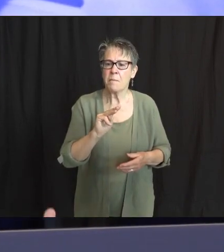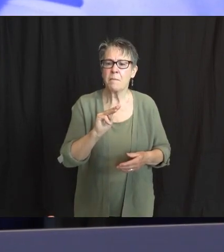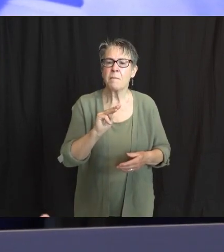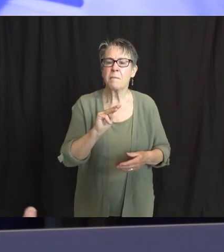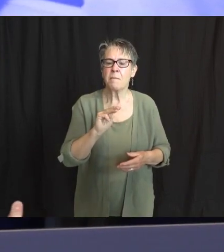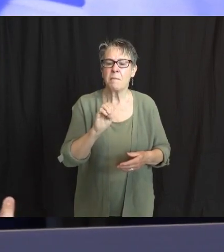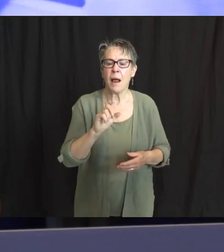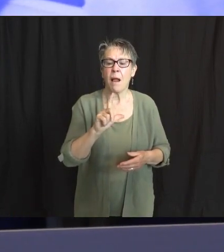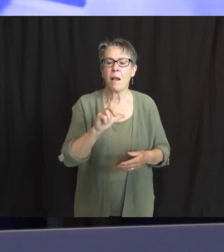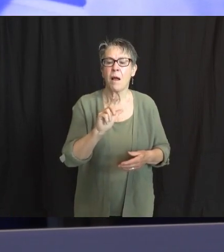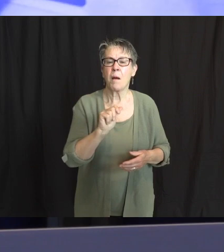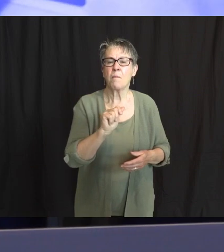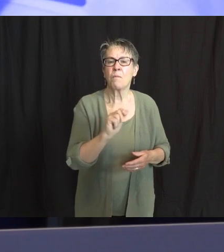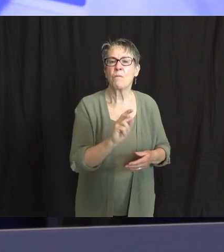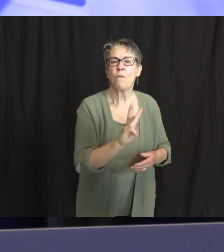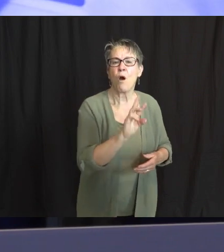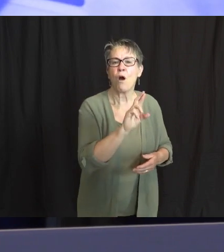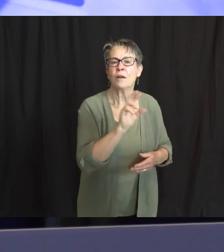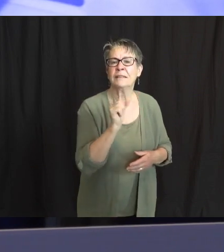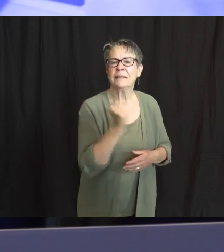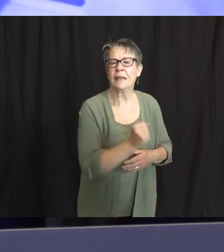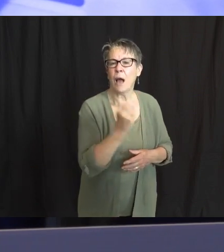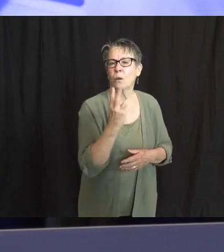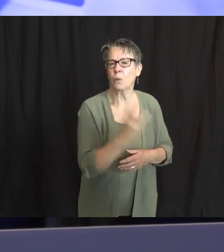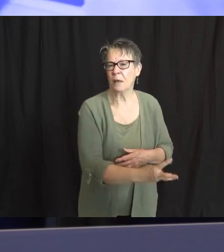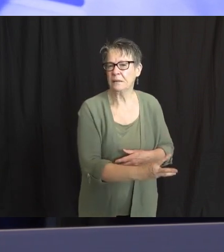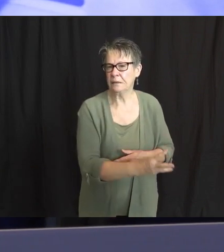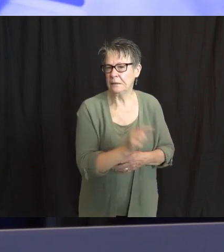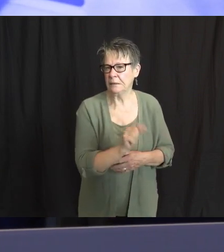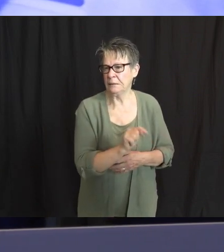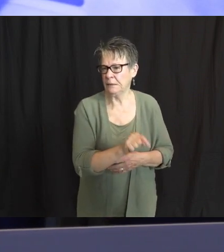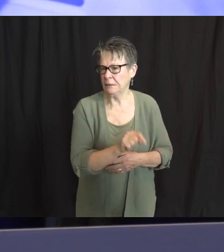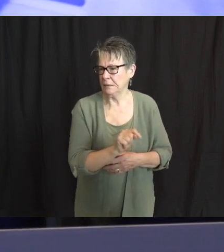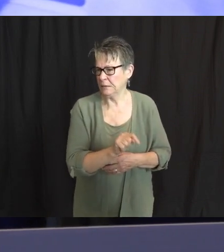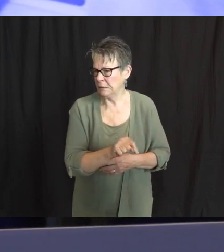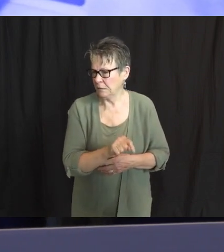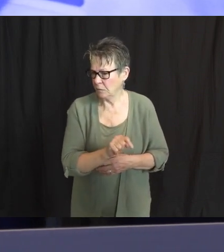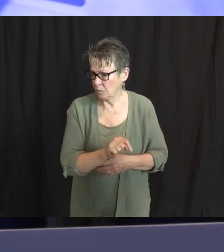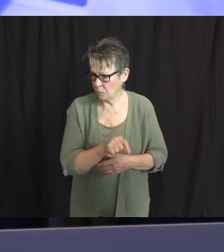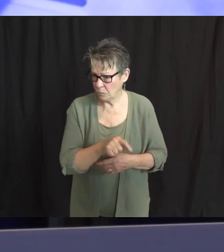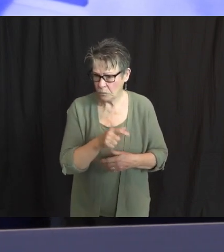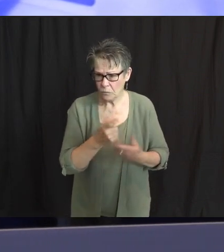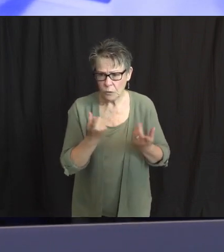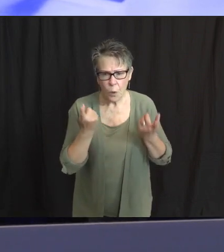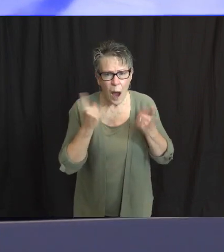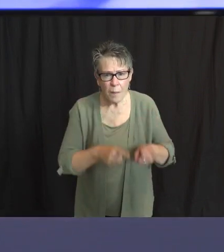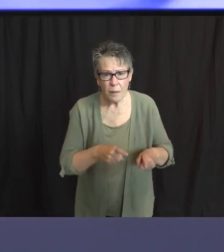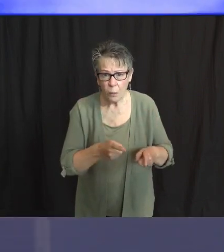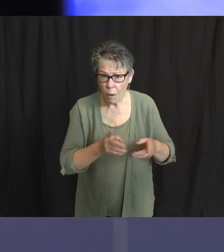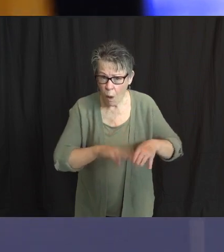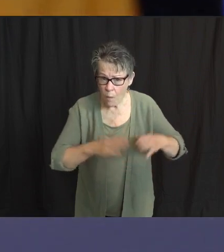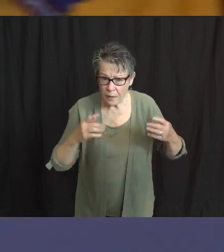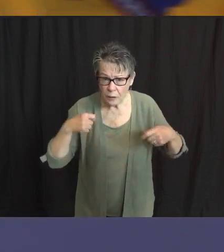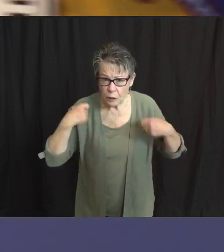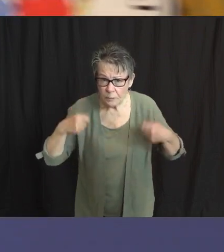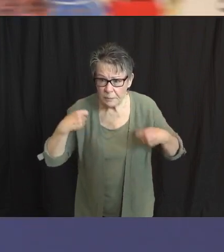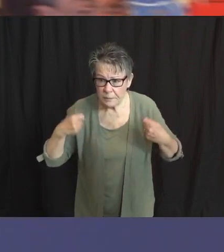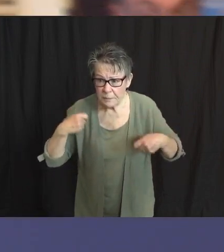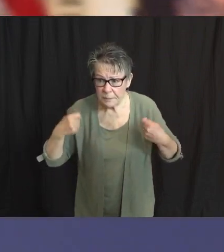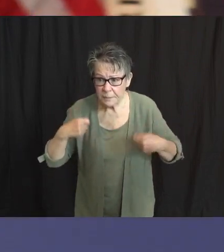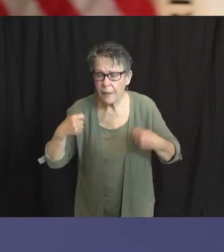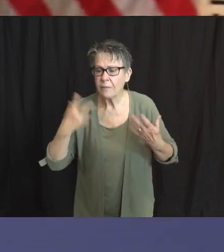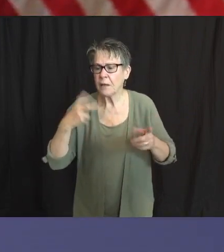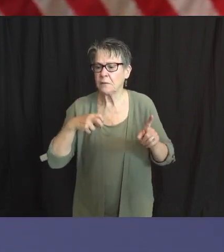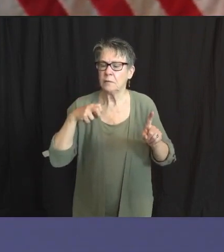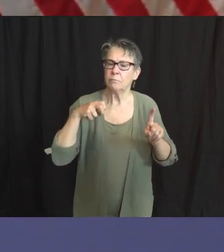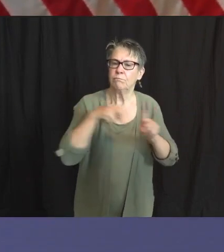issued warnings. That was the brief that I got prior to walking in here. I'm also not, as a macro matter, that's not to say that we're not going